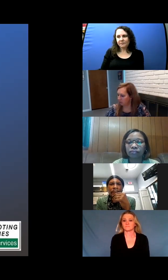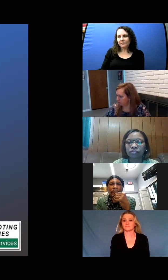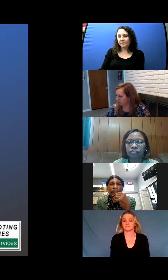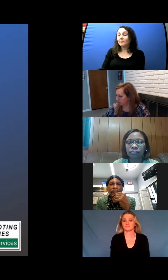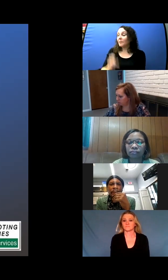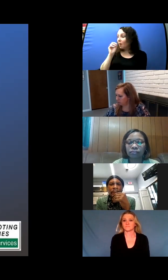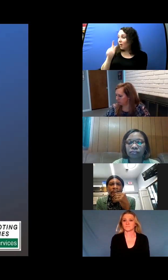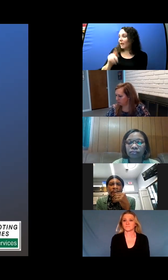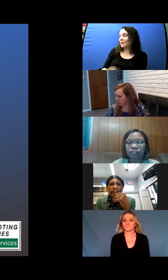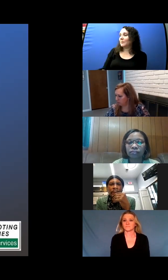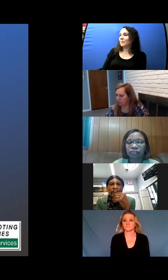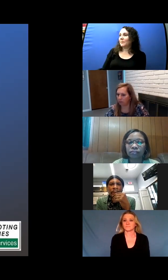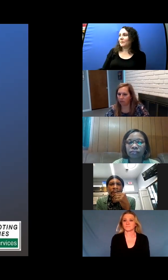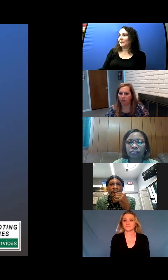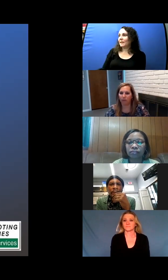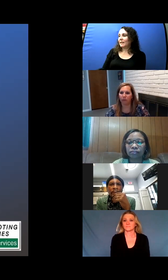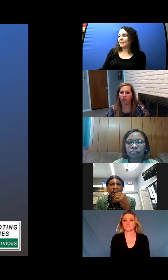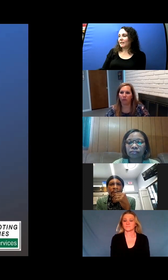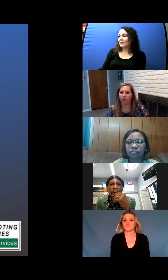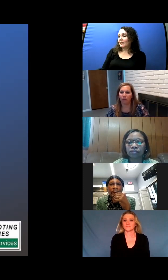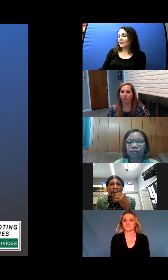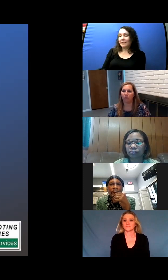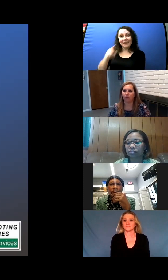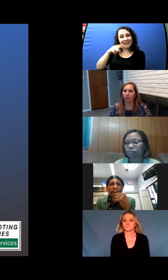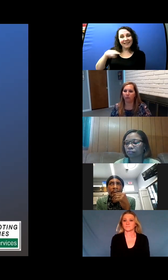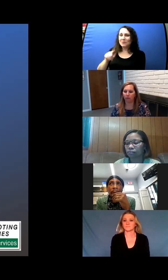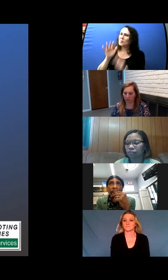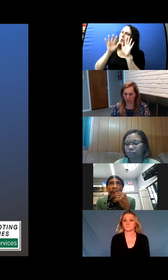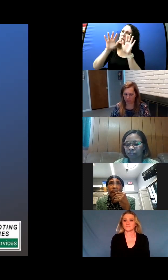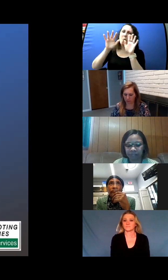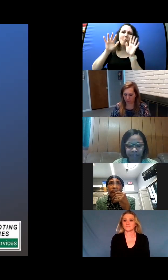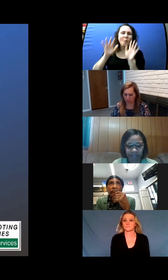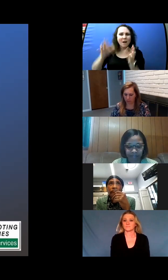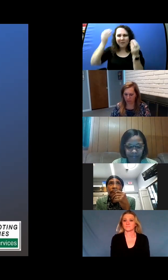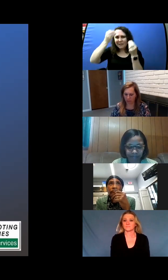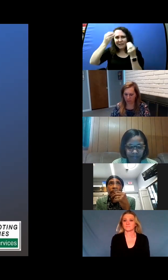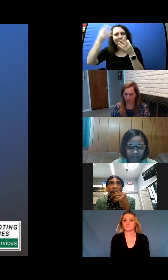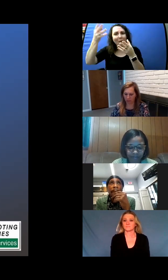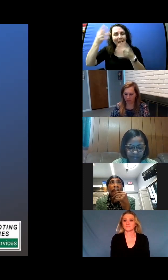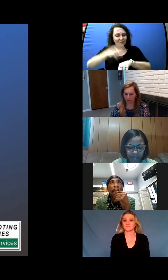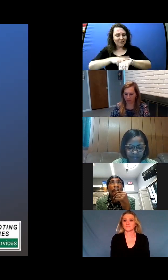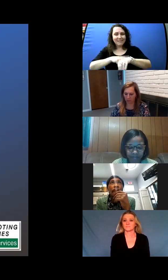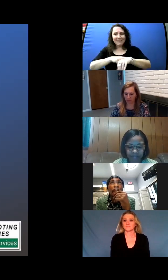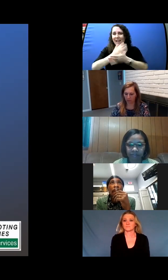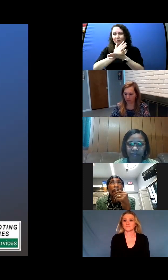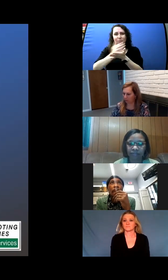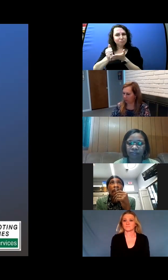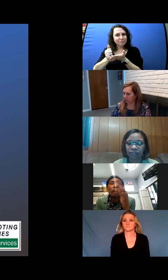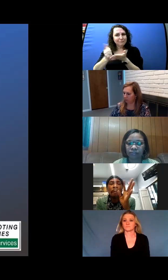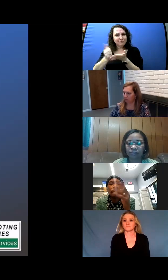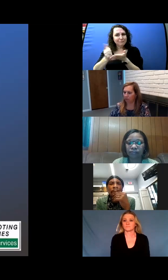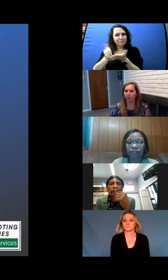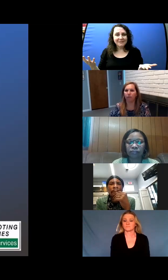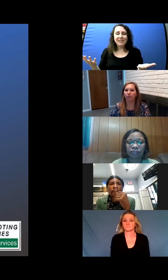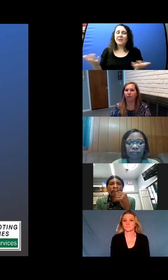Okay. Well, this was great information. I'm afraid we are out of time. We